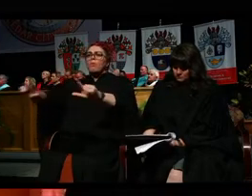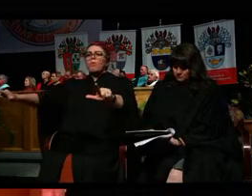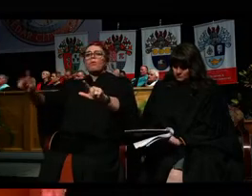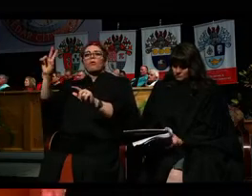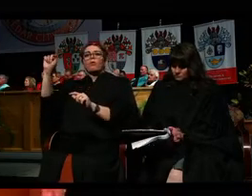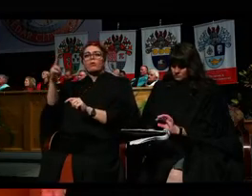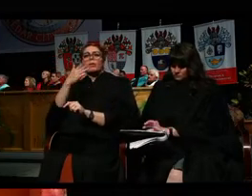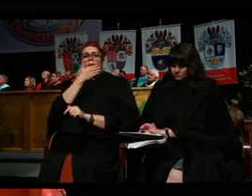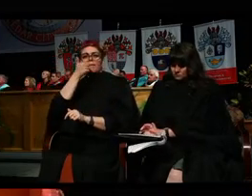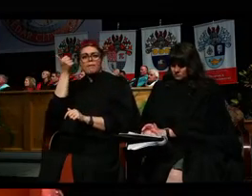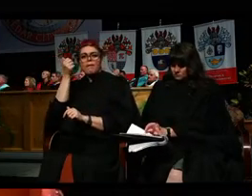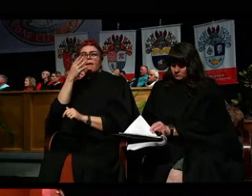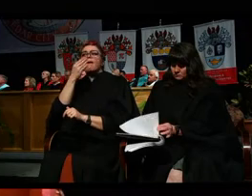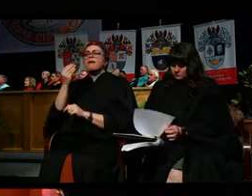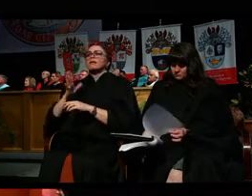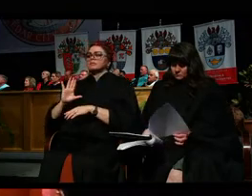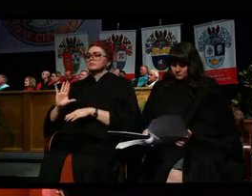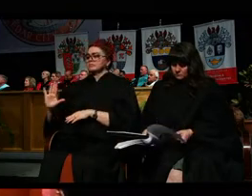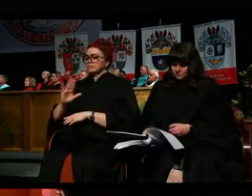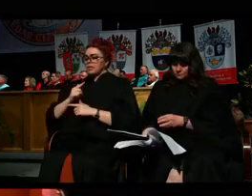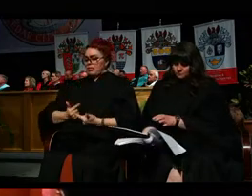countless graduates and their